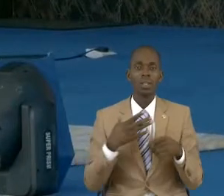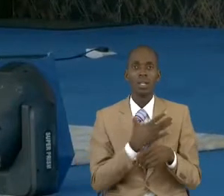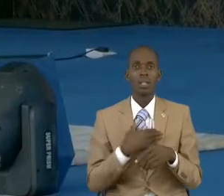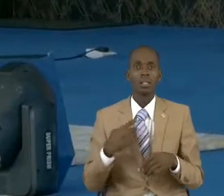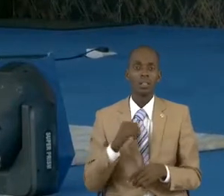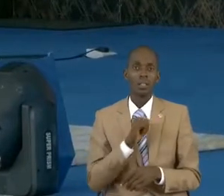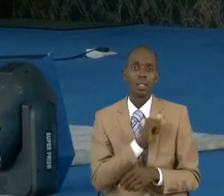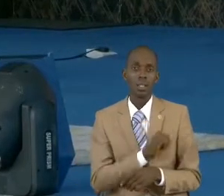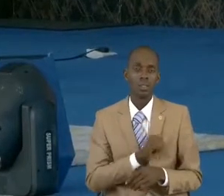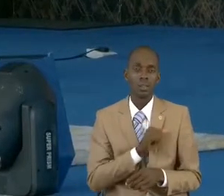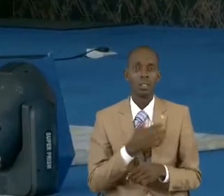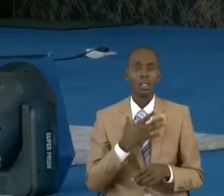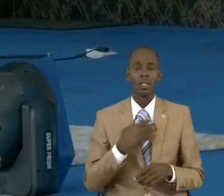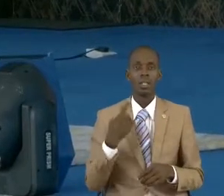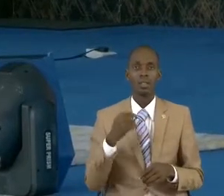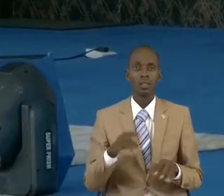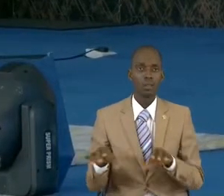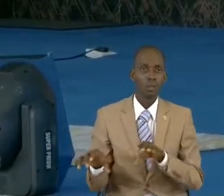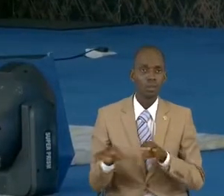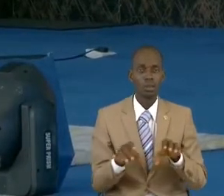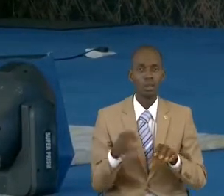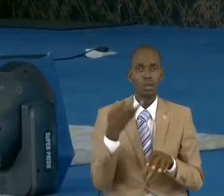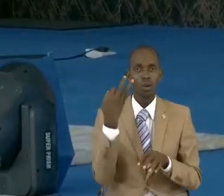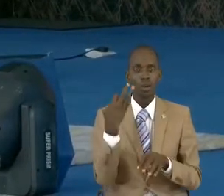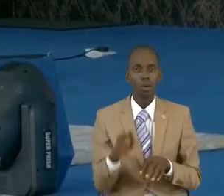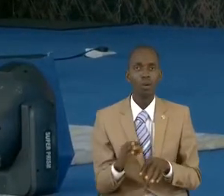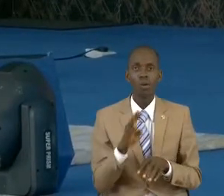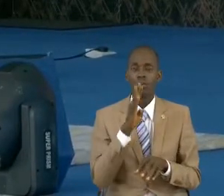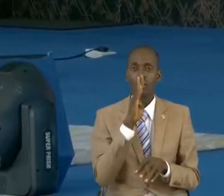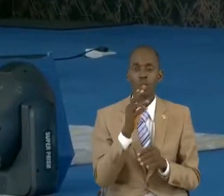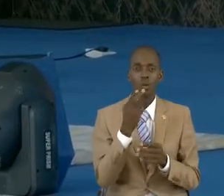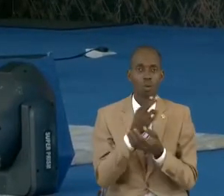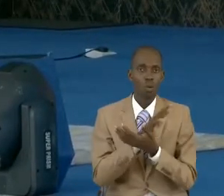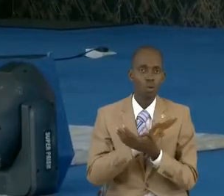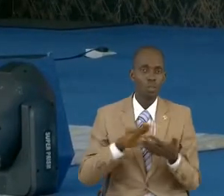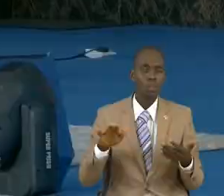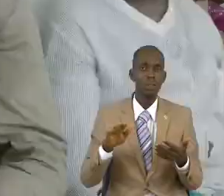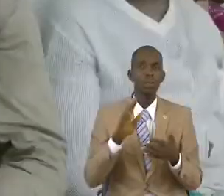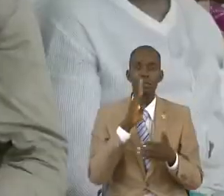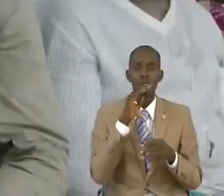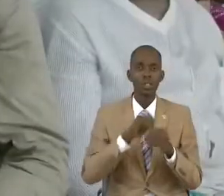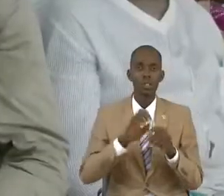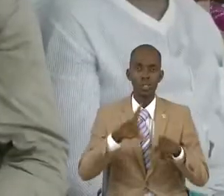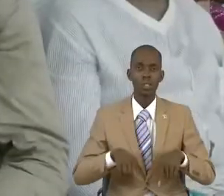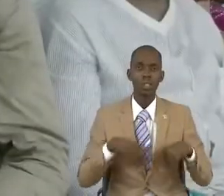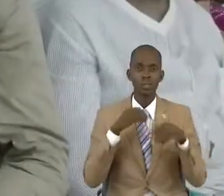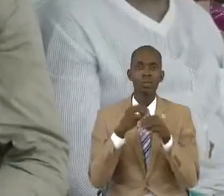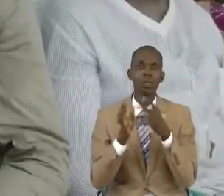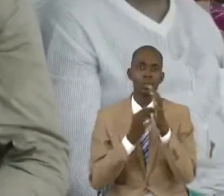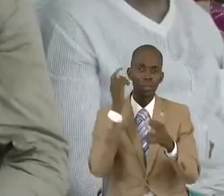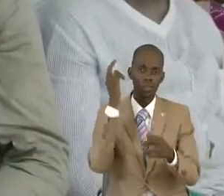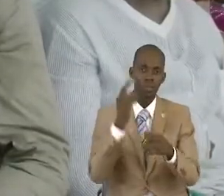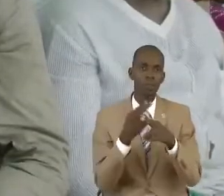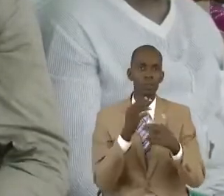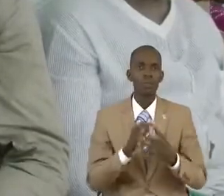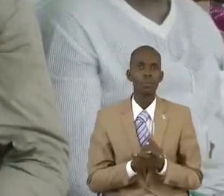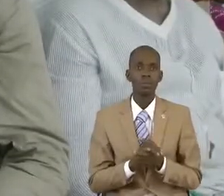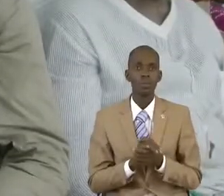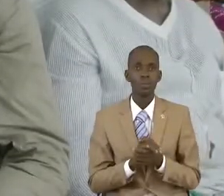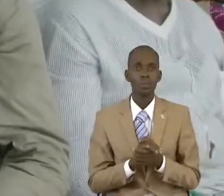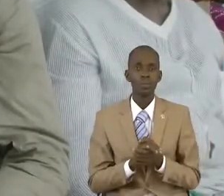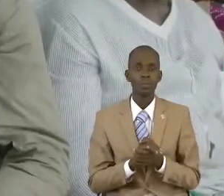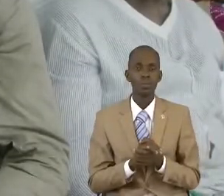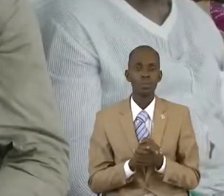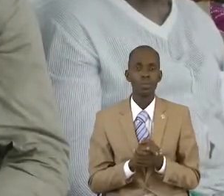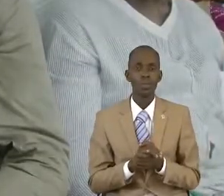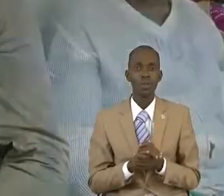action of saintliness be in your life in Jesus' name. But for